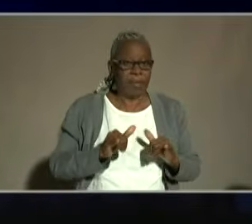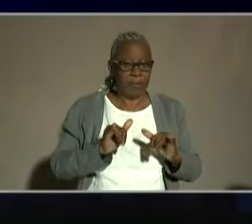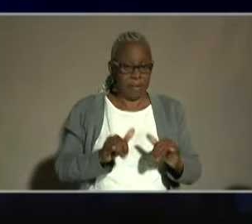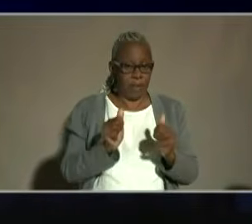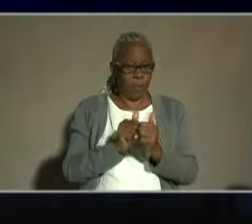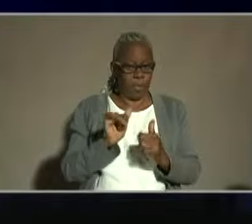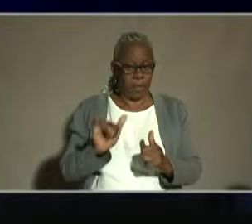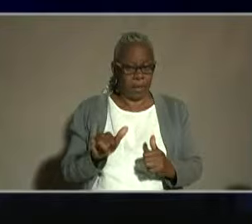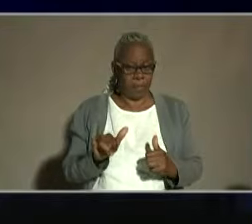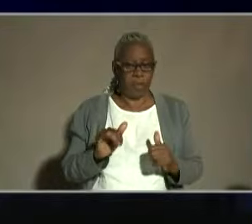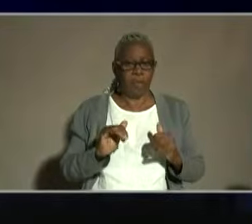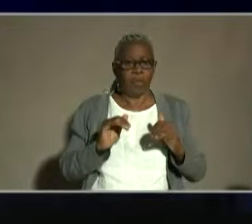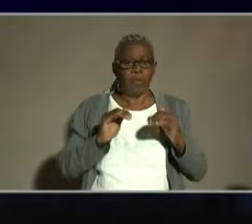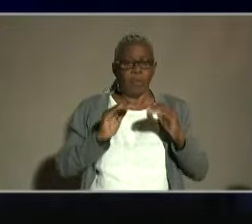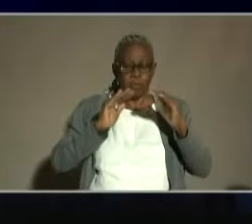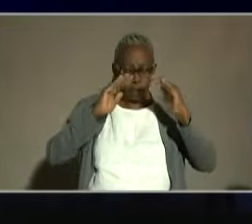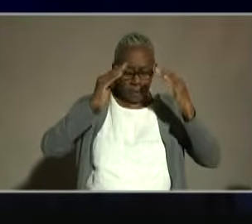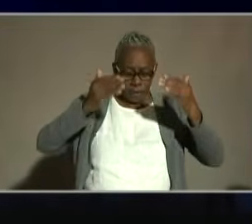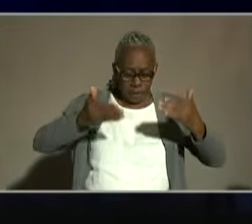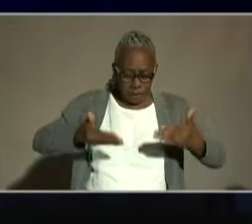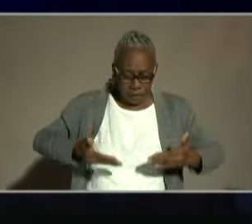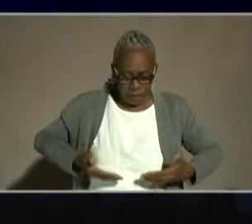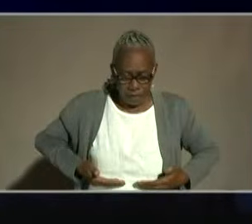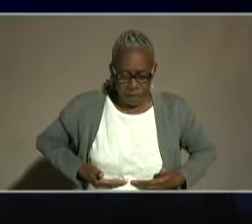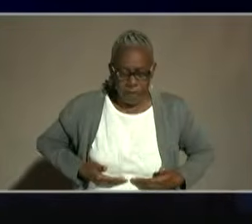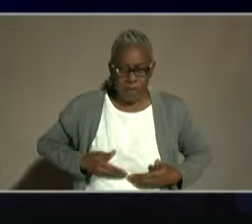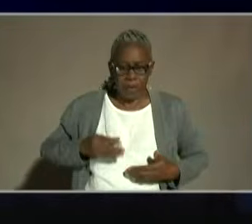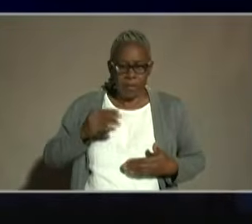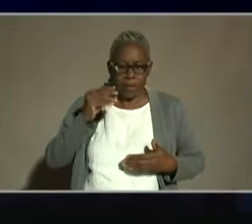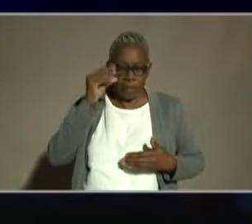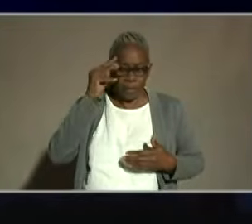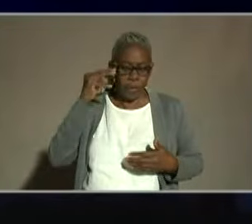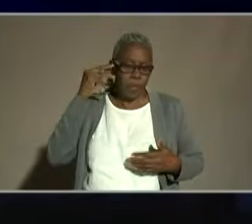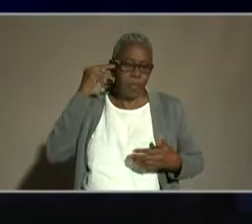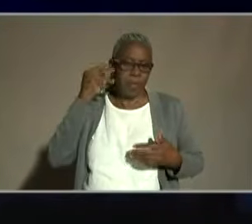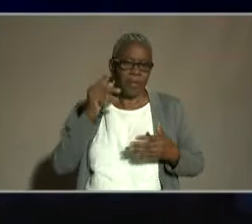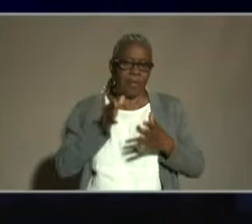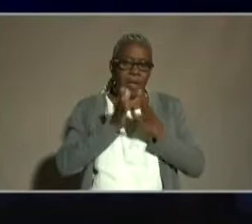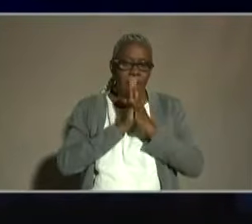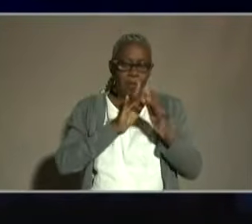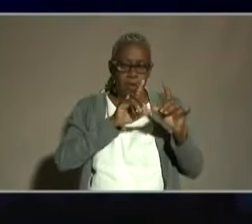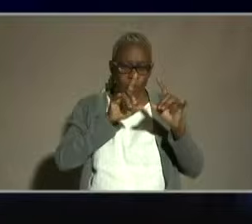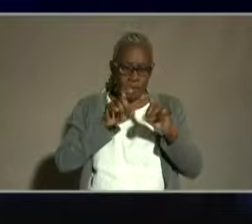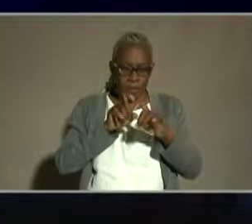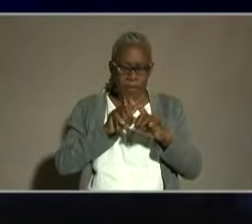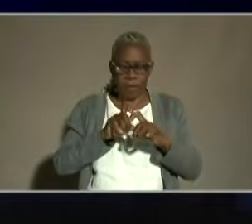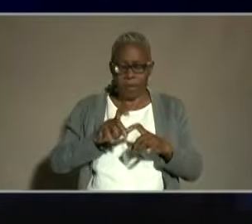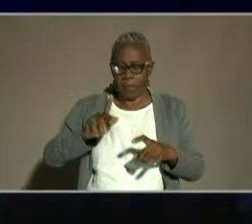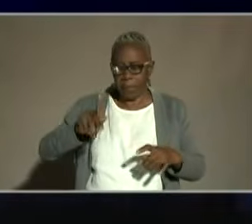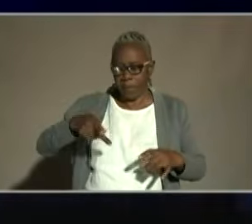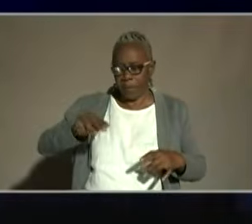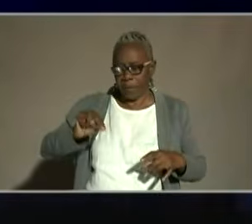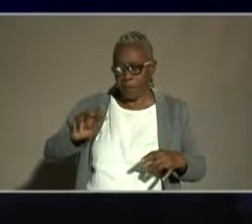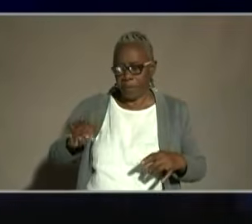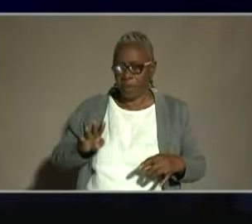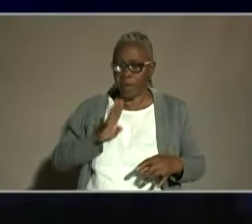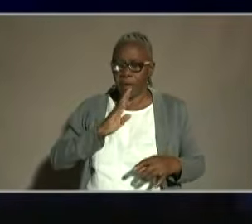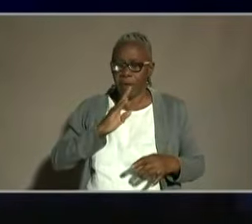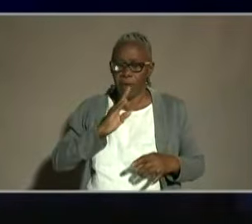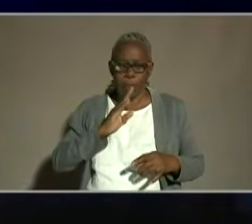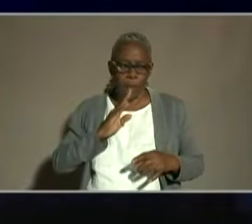We now invite Dr. Andrew Holness to ask a question of Mr. Mark Golding. The leader of the opposition speaks about